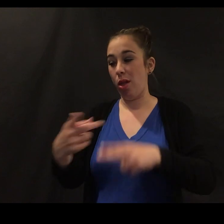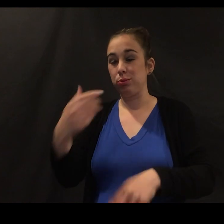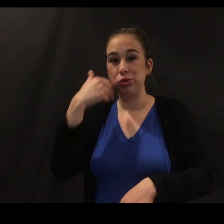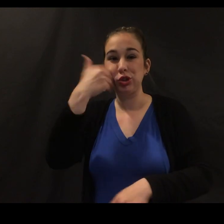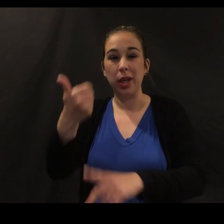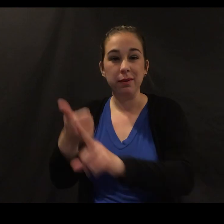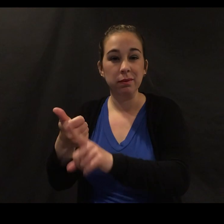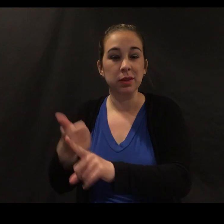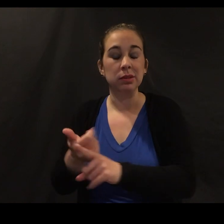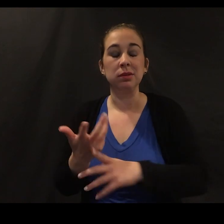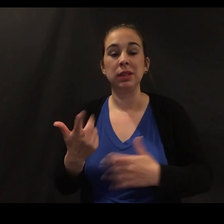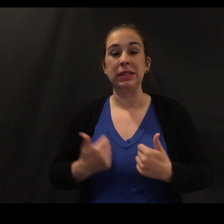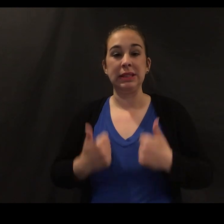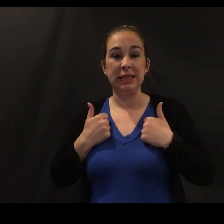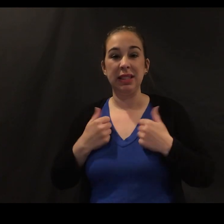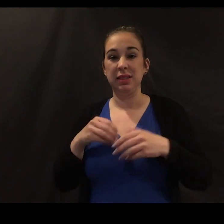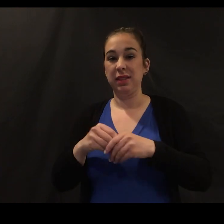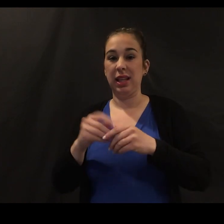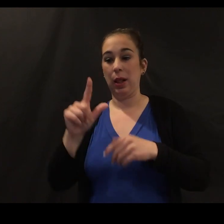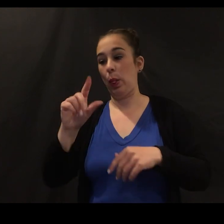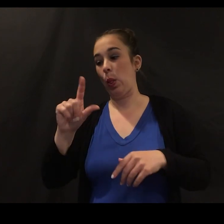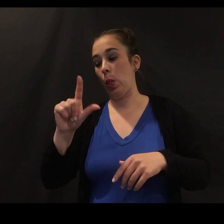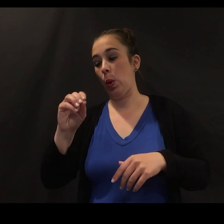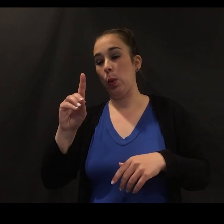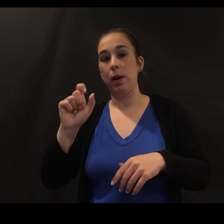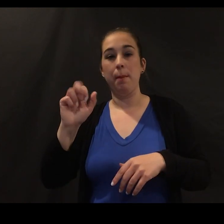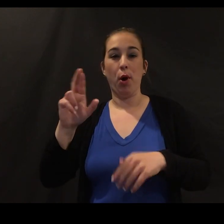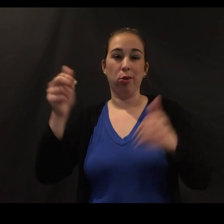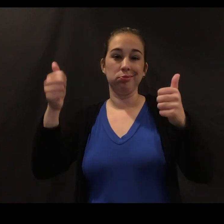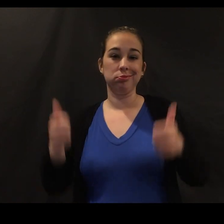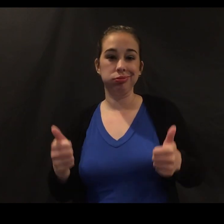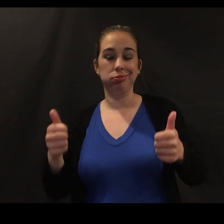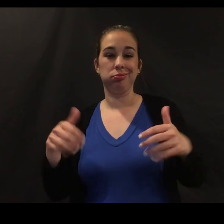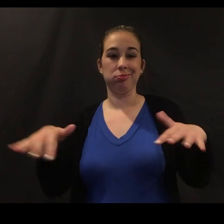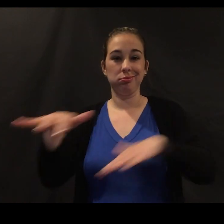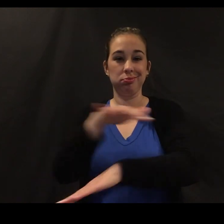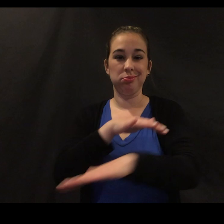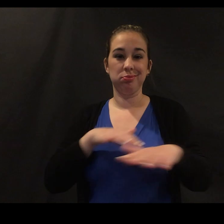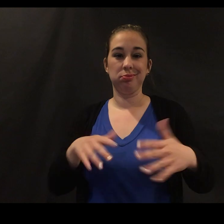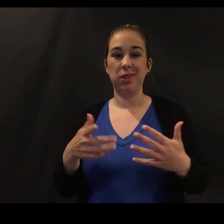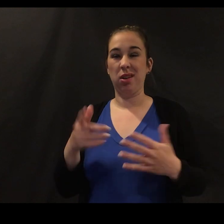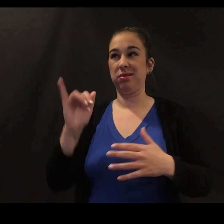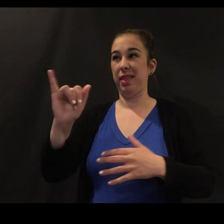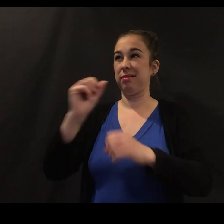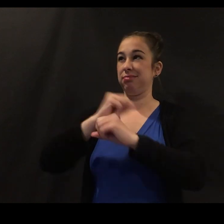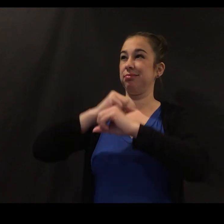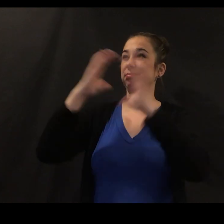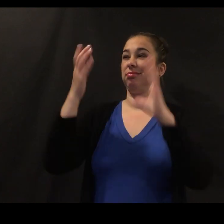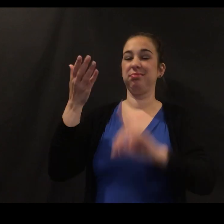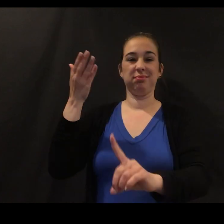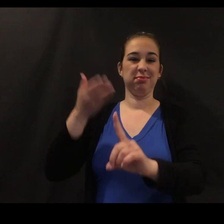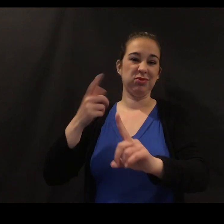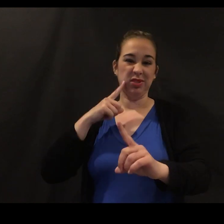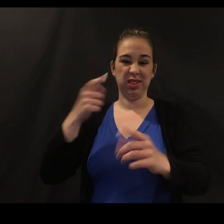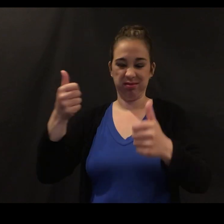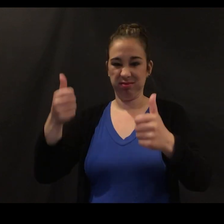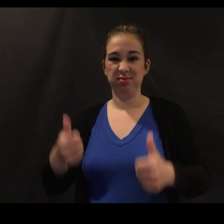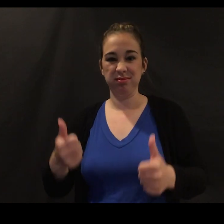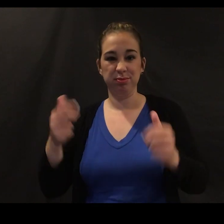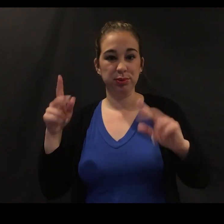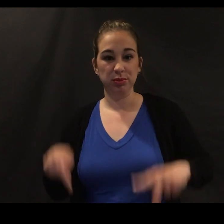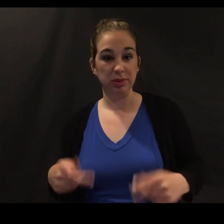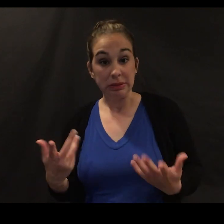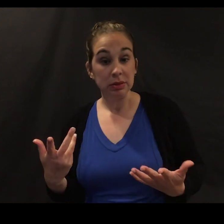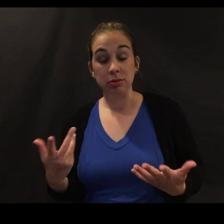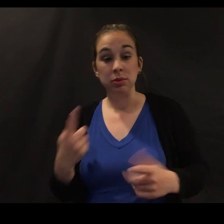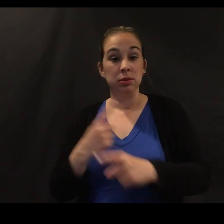he's living in Lodebar. He's the picture of someone that's one of the lowest places of life, a